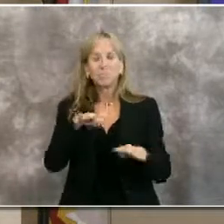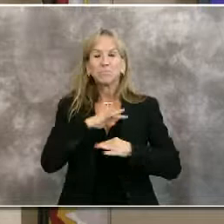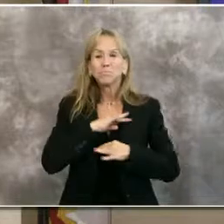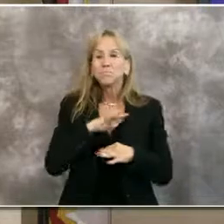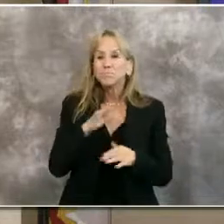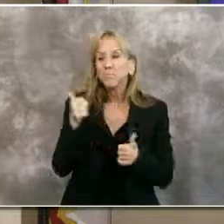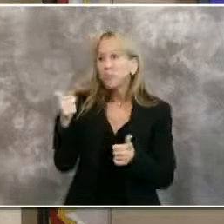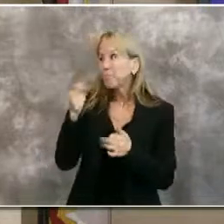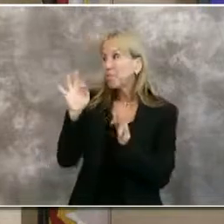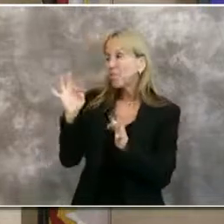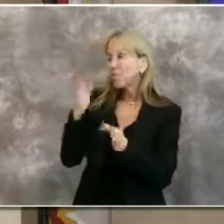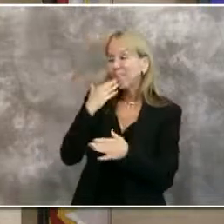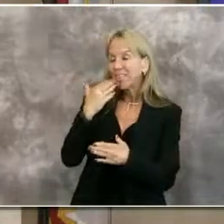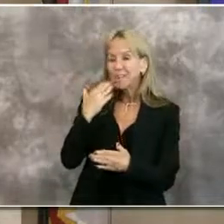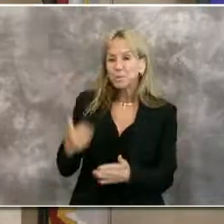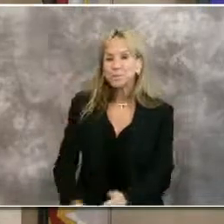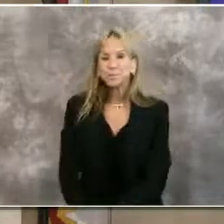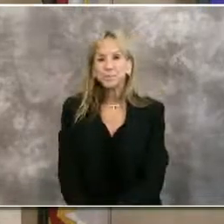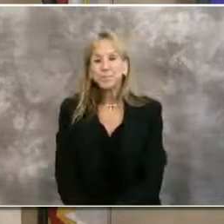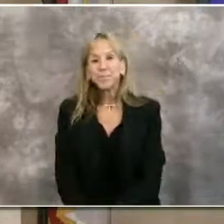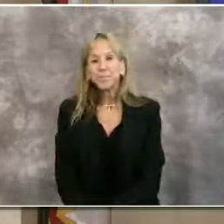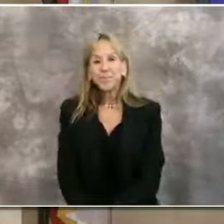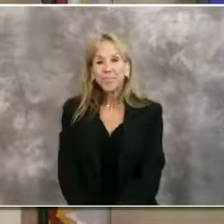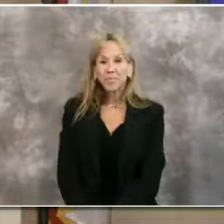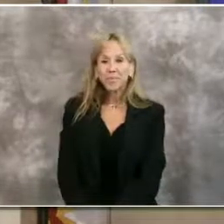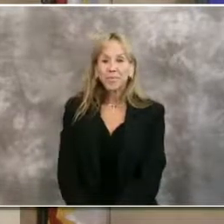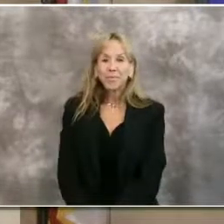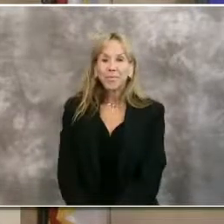question perfectly. Okay, thank you. Thank you.